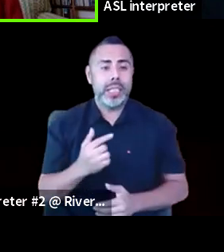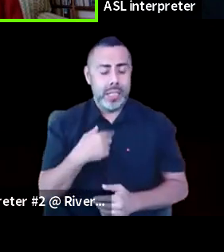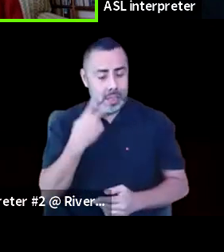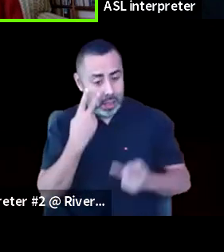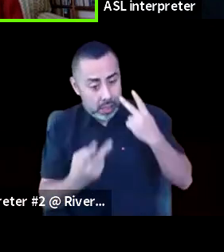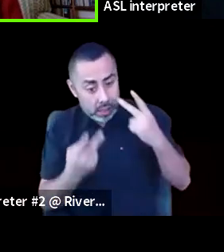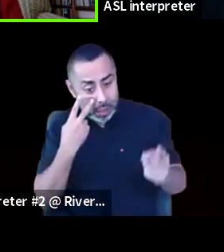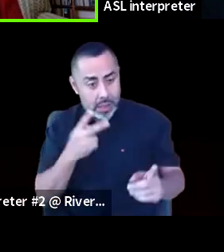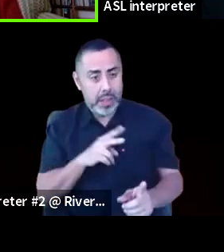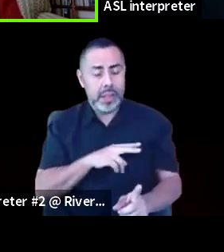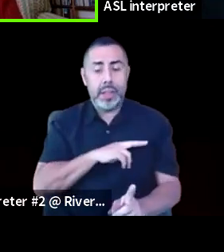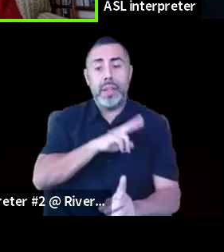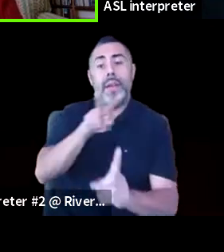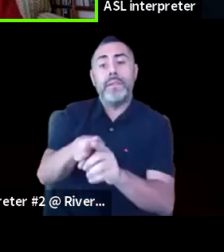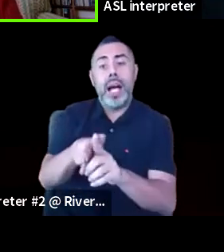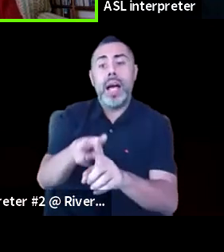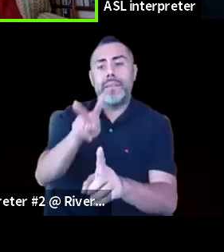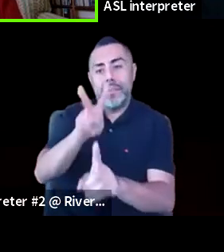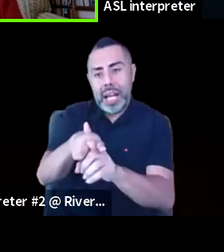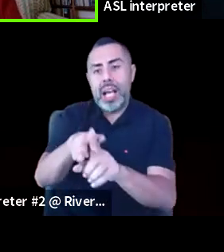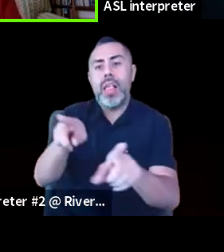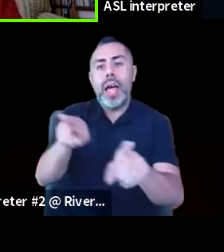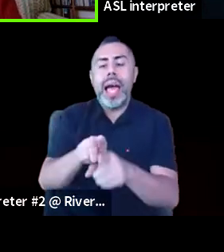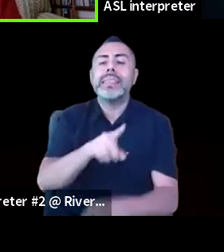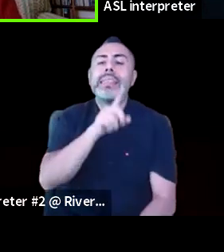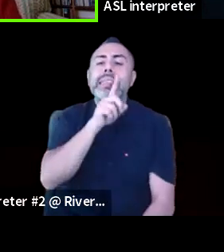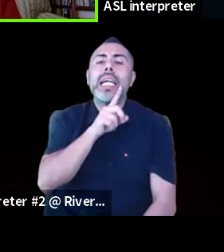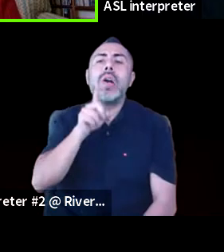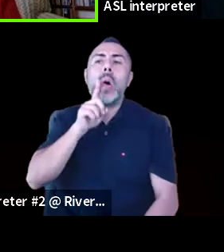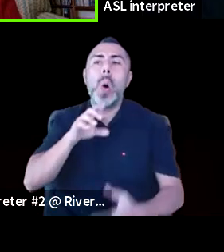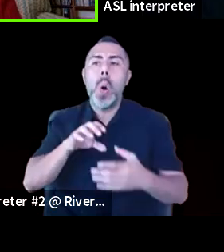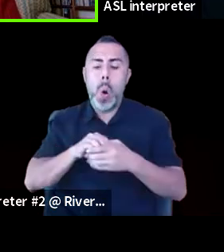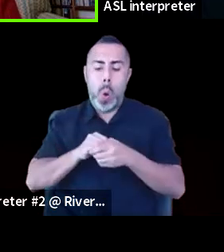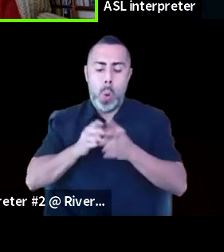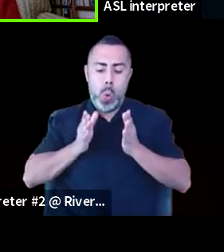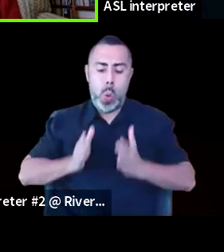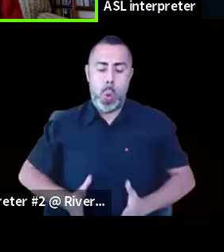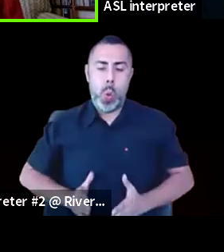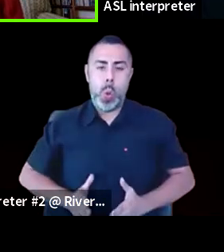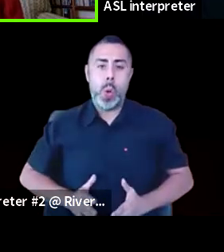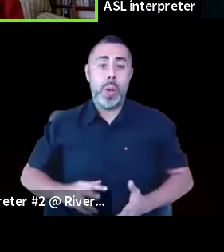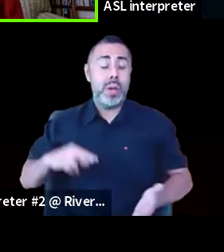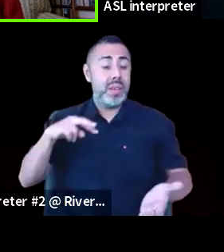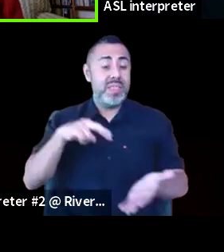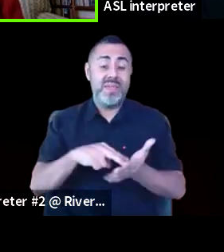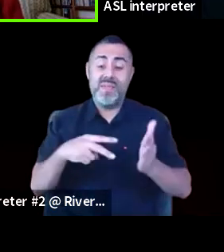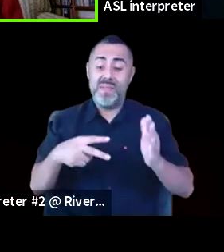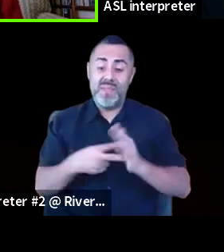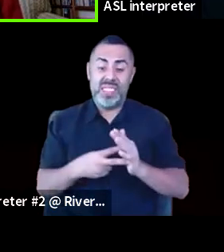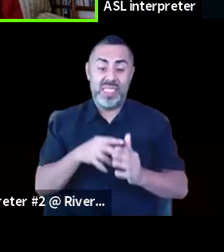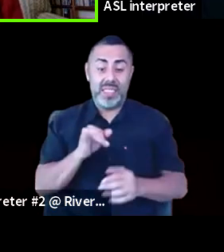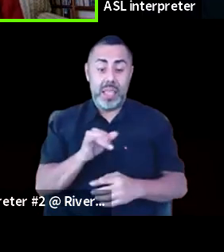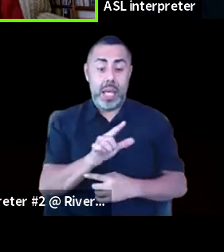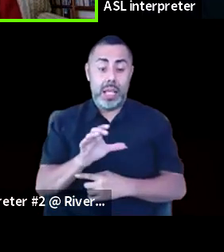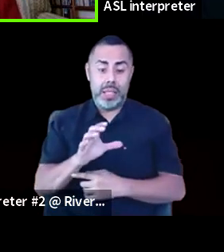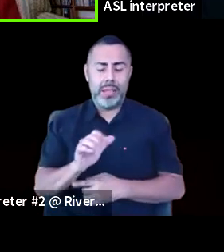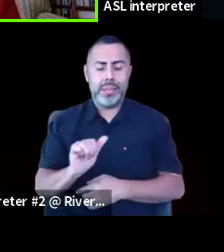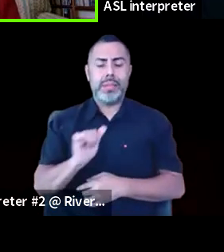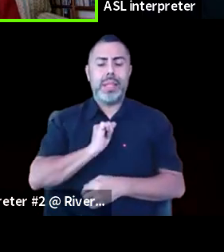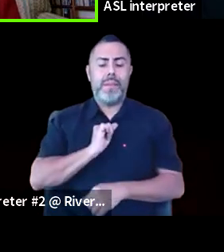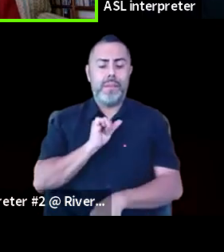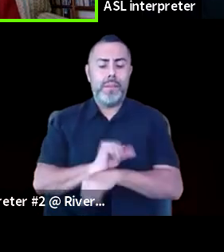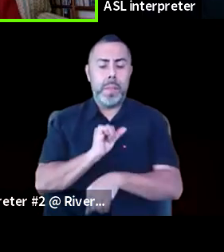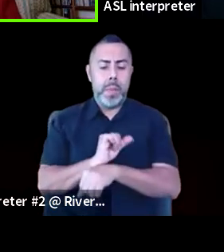owner LLCs, which basically means you're essentially a self-employed